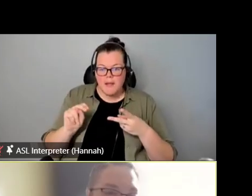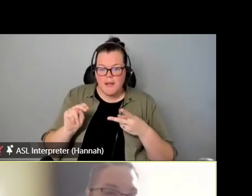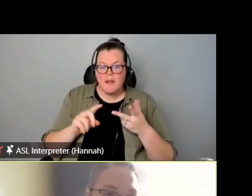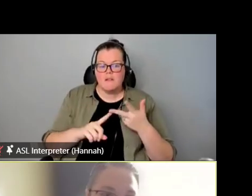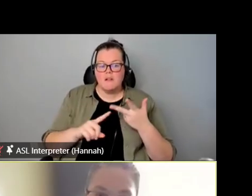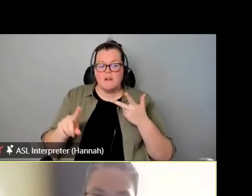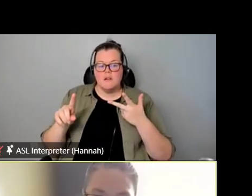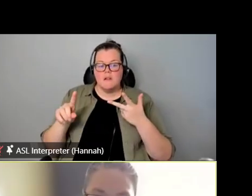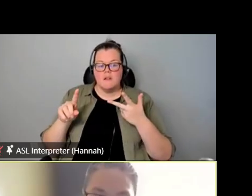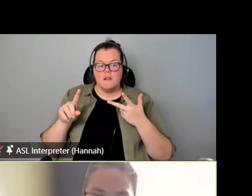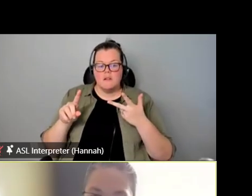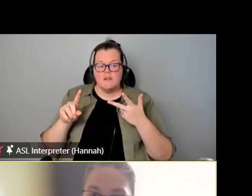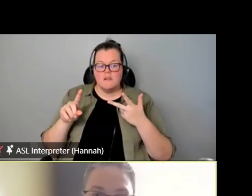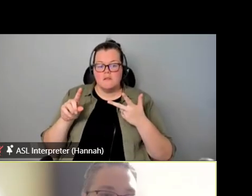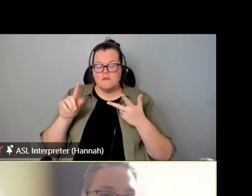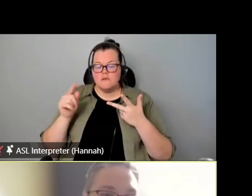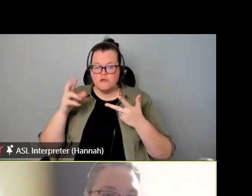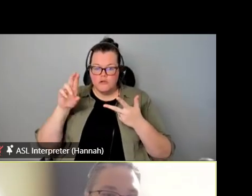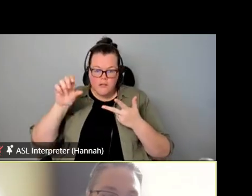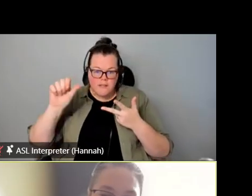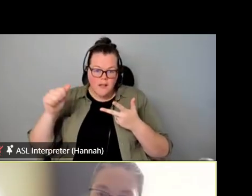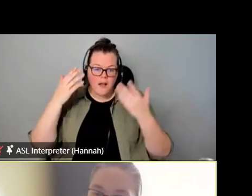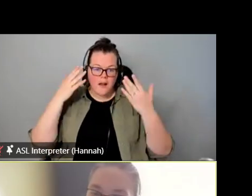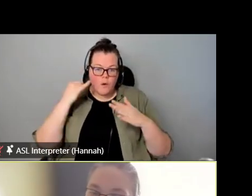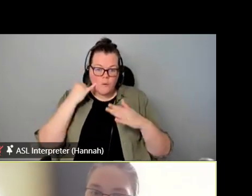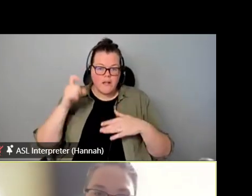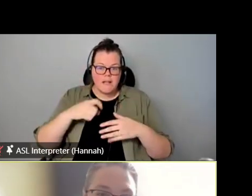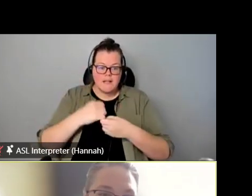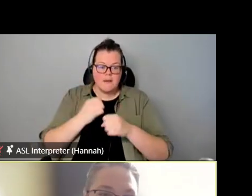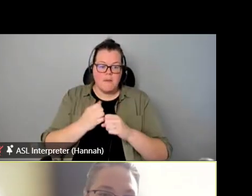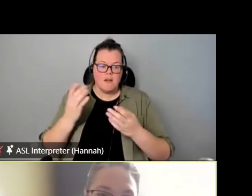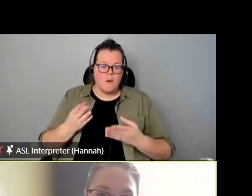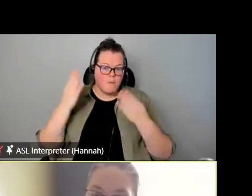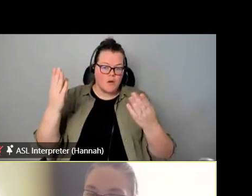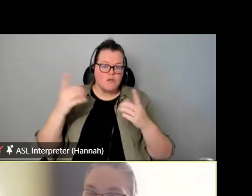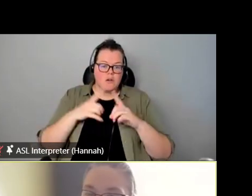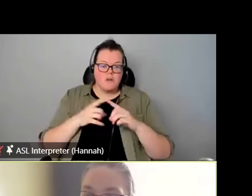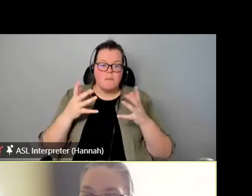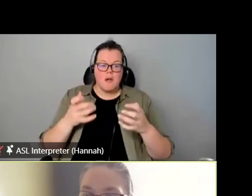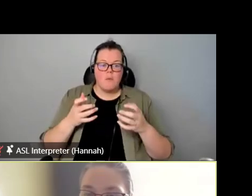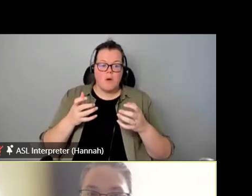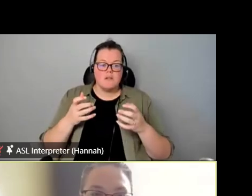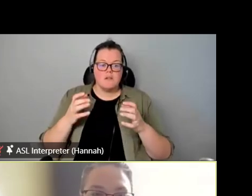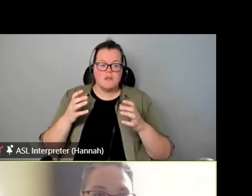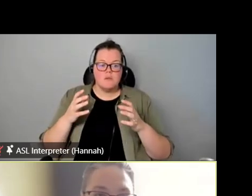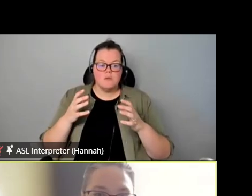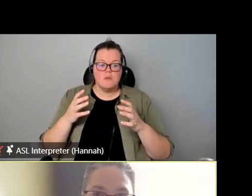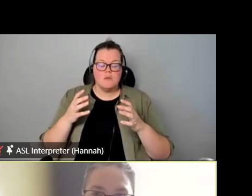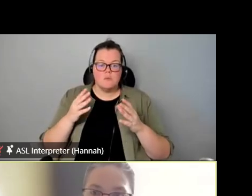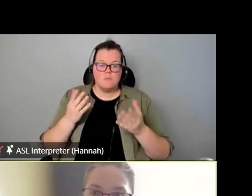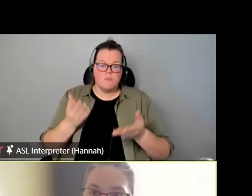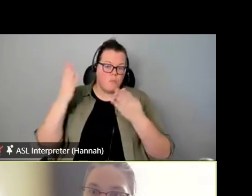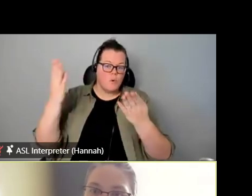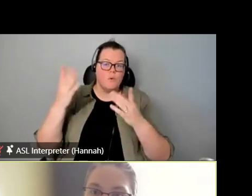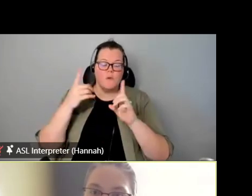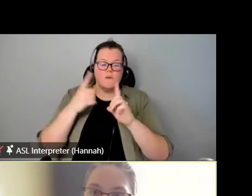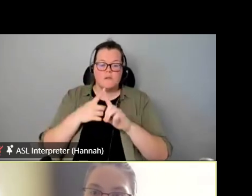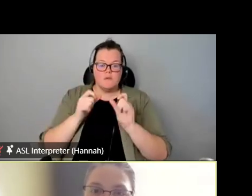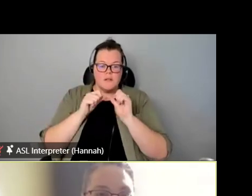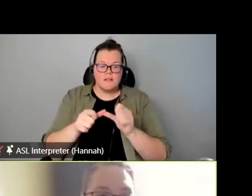I don't know if I need to make a motion here, but I'd like to move to keep the comments open since we